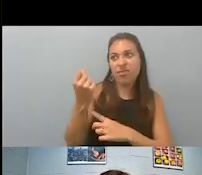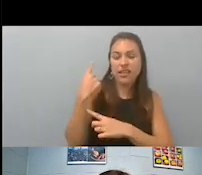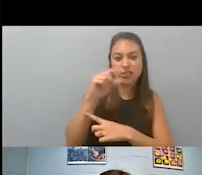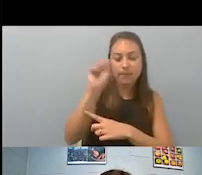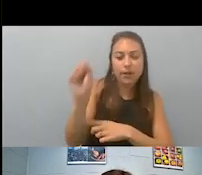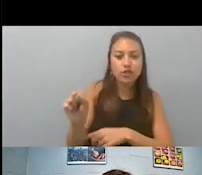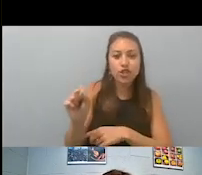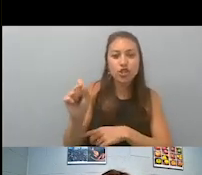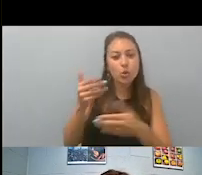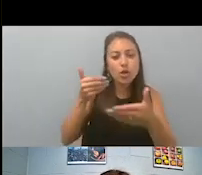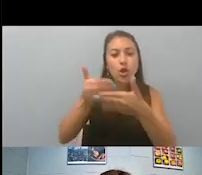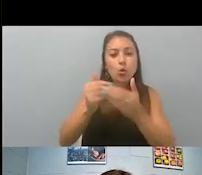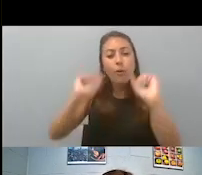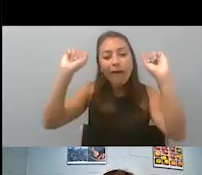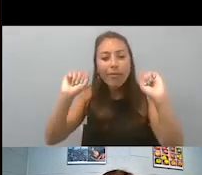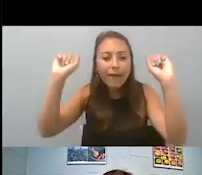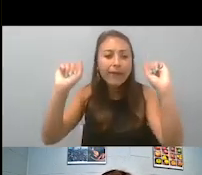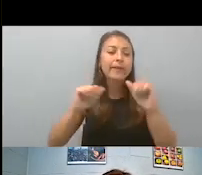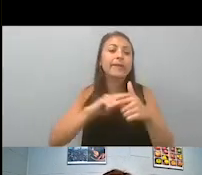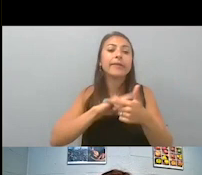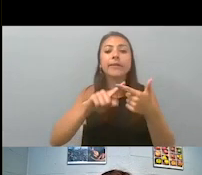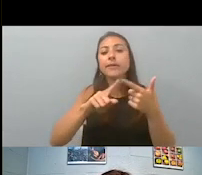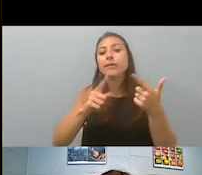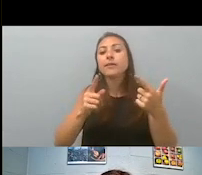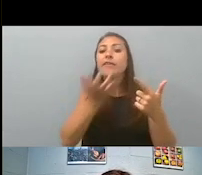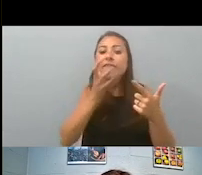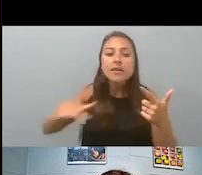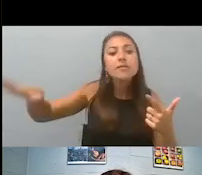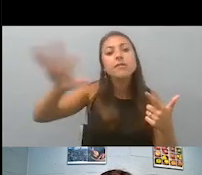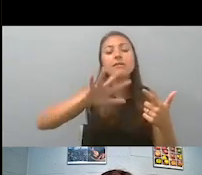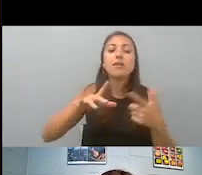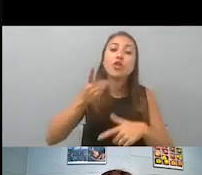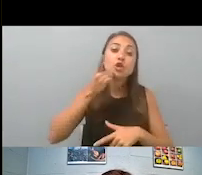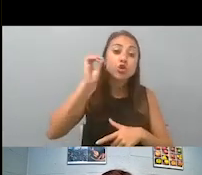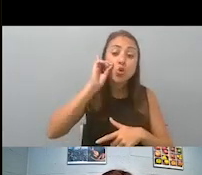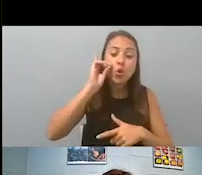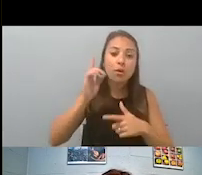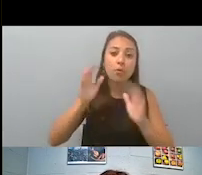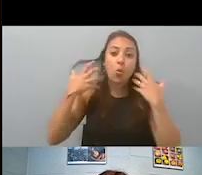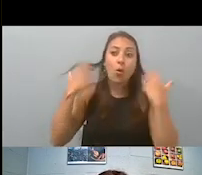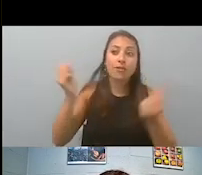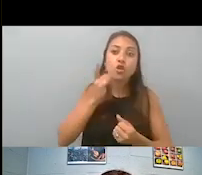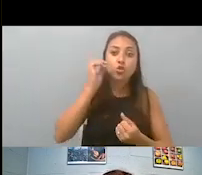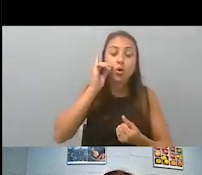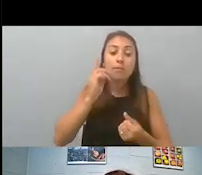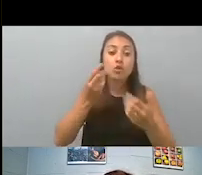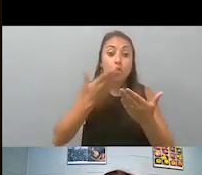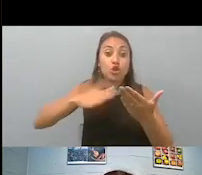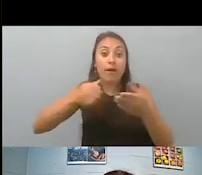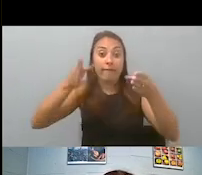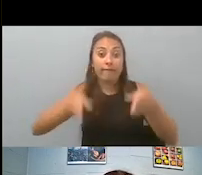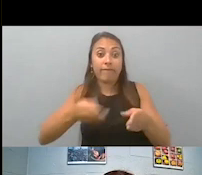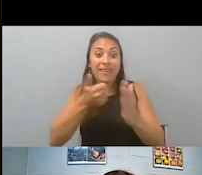So being close to the athletic facilities and the wellness dorm, we do have the chef focusing in particular on making things